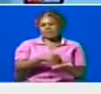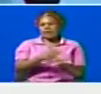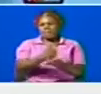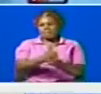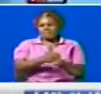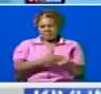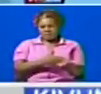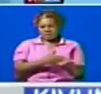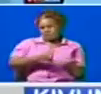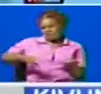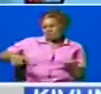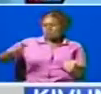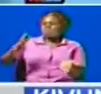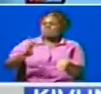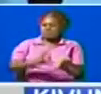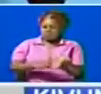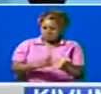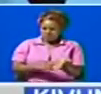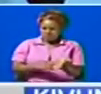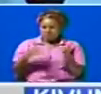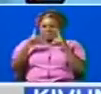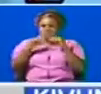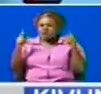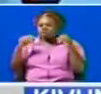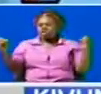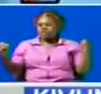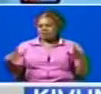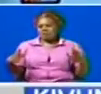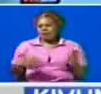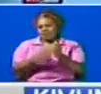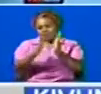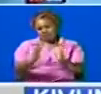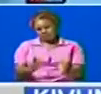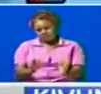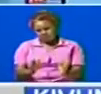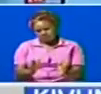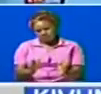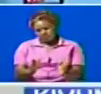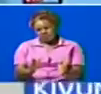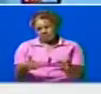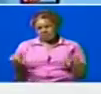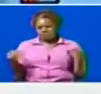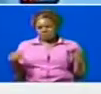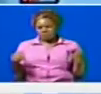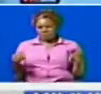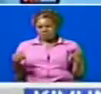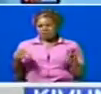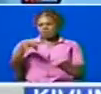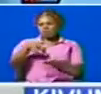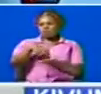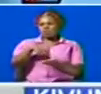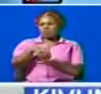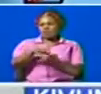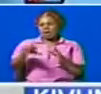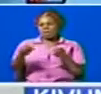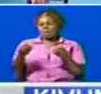part, in this county of Migori. So the message is very clear from the leaders. They have been, shaken by the turn of events and the